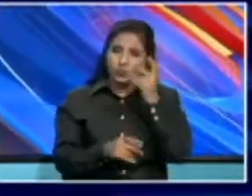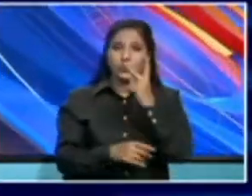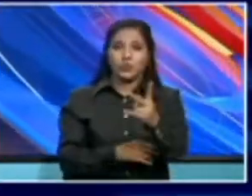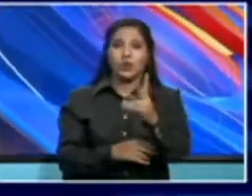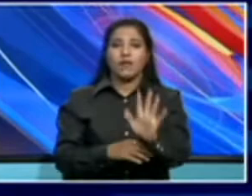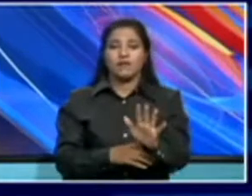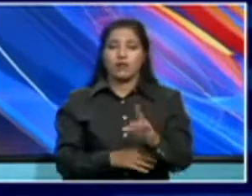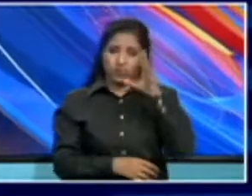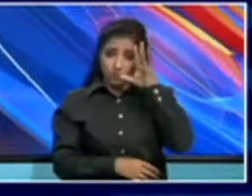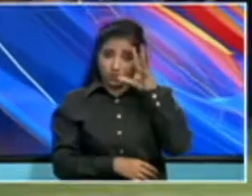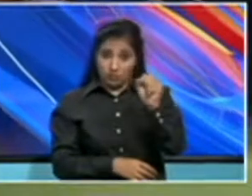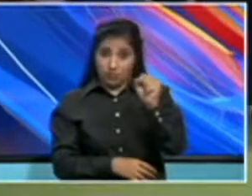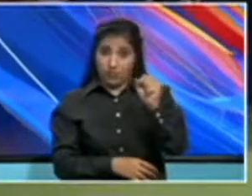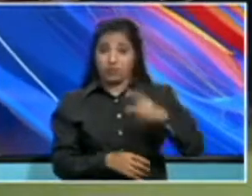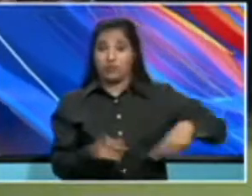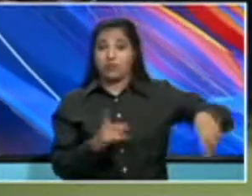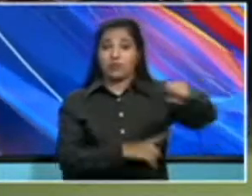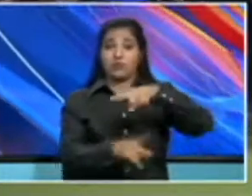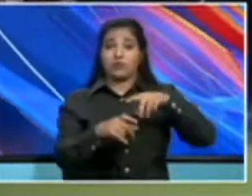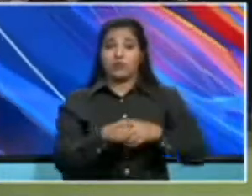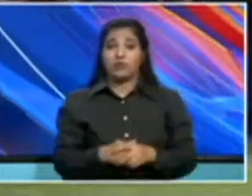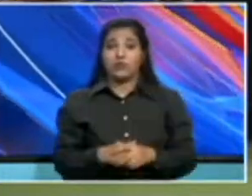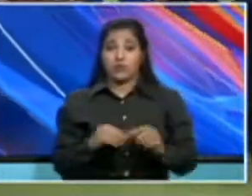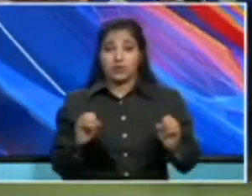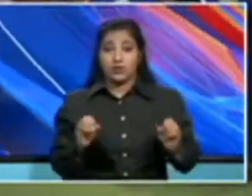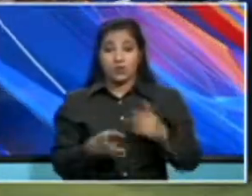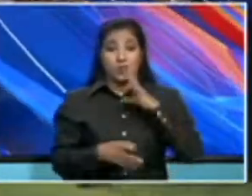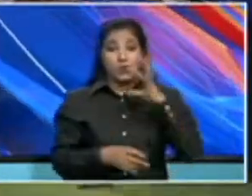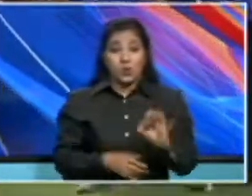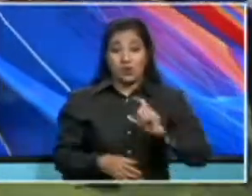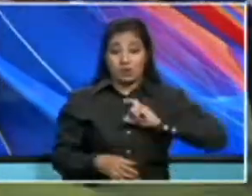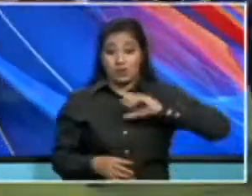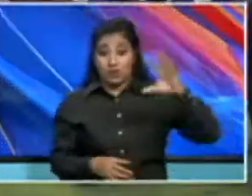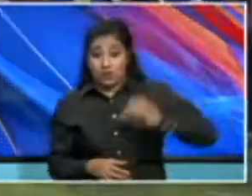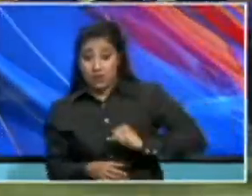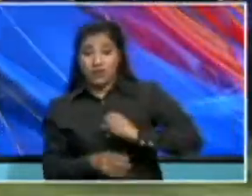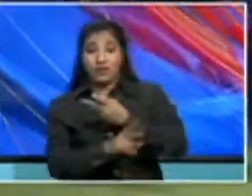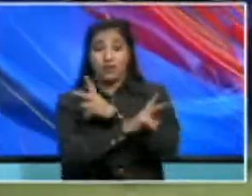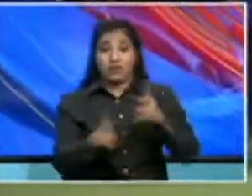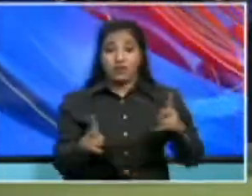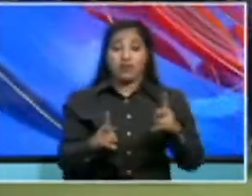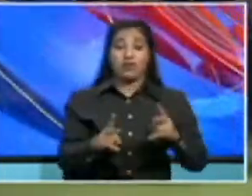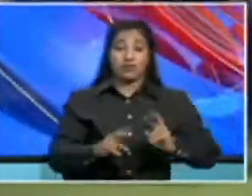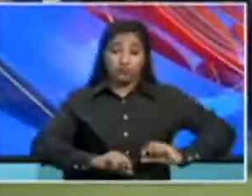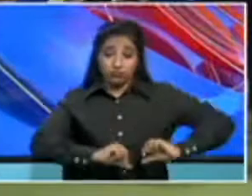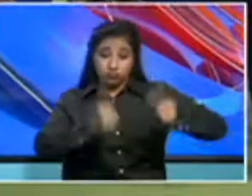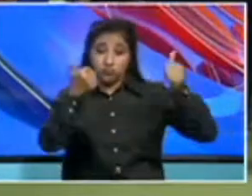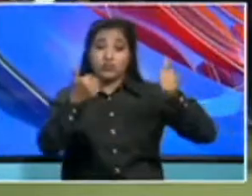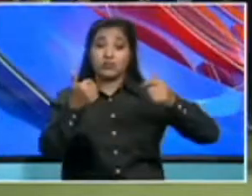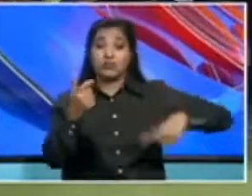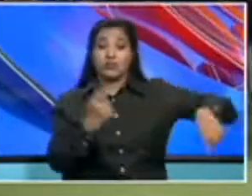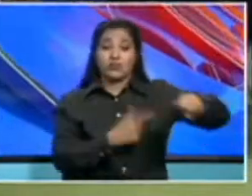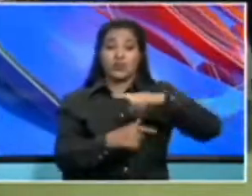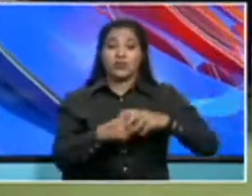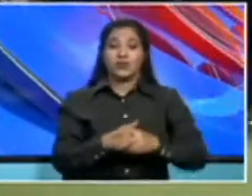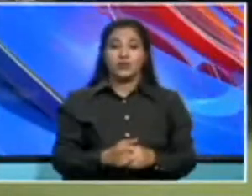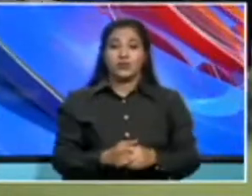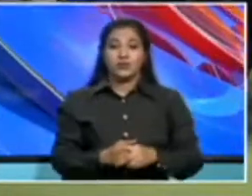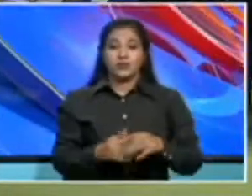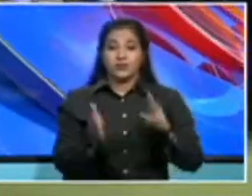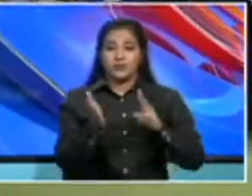And remember, there's a slew of medals which awaits the winners. Mizoram